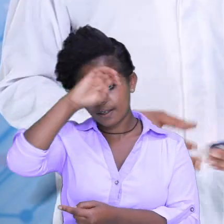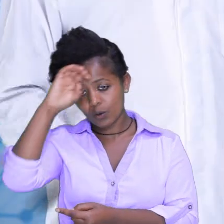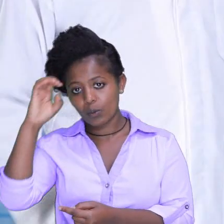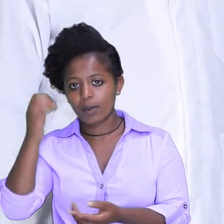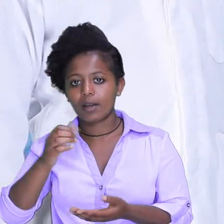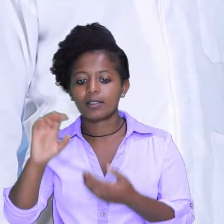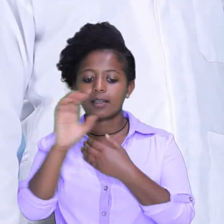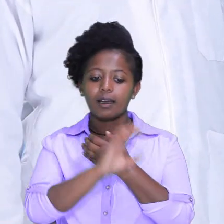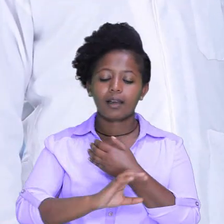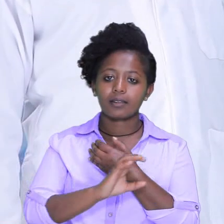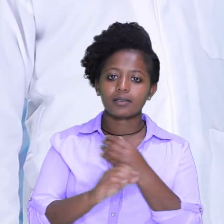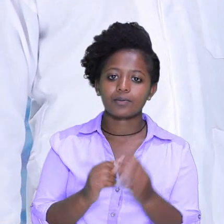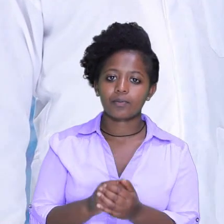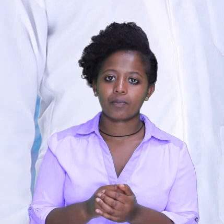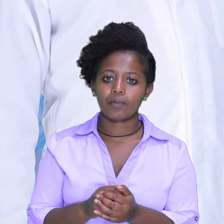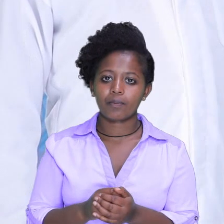country.